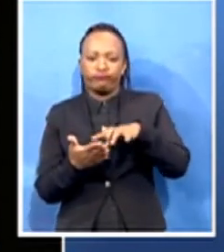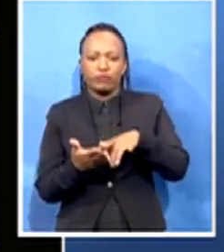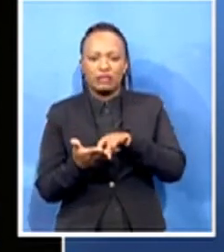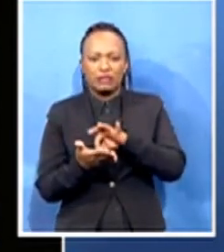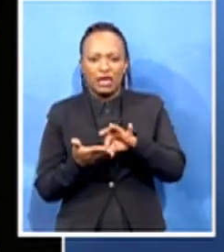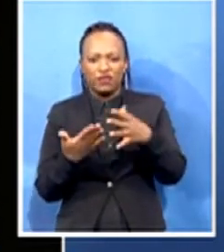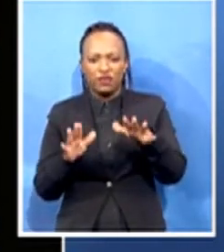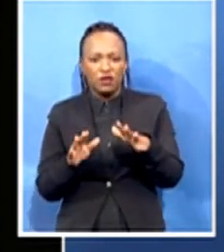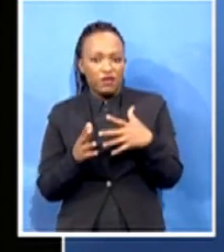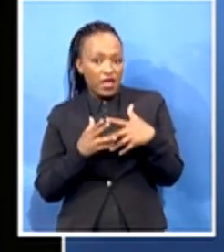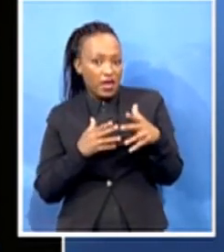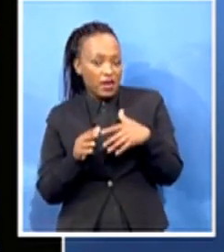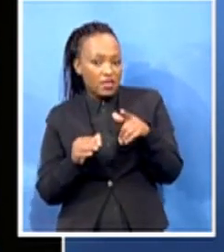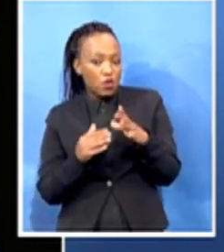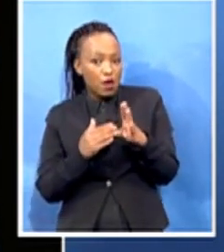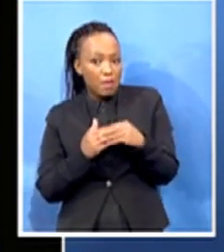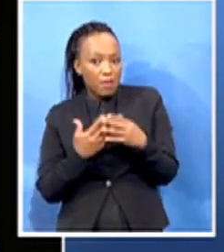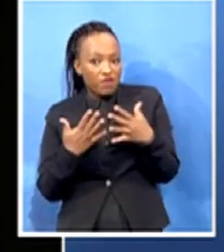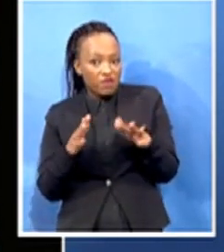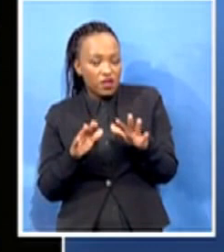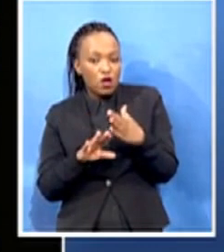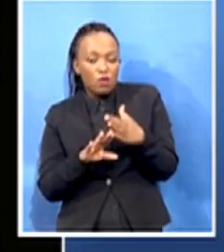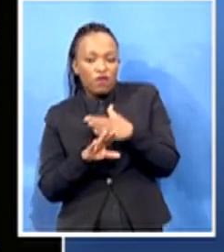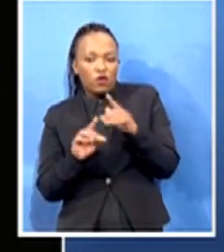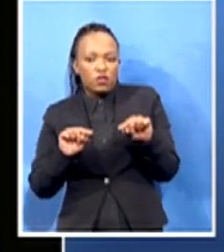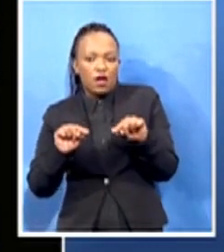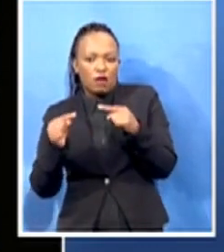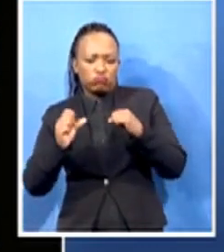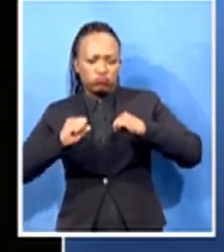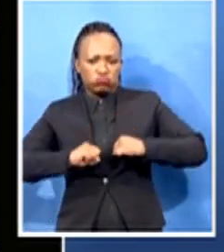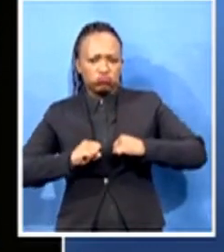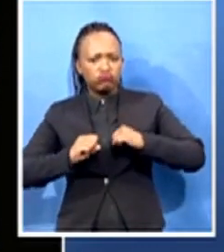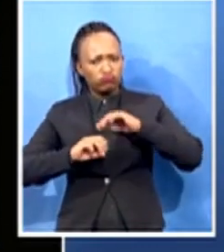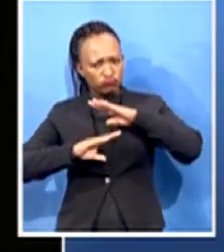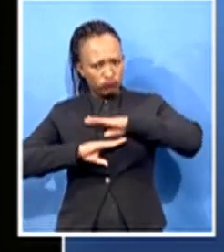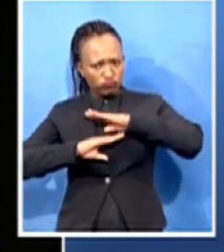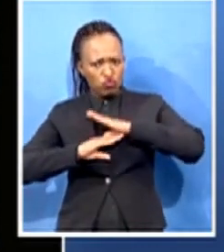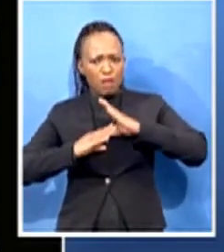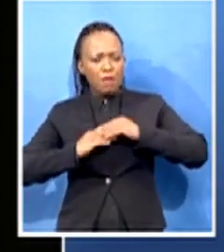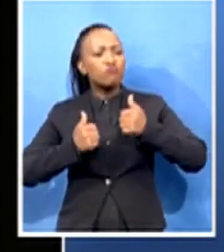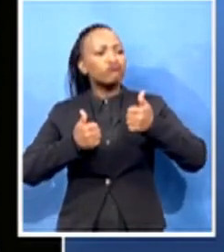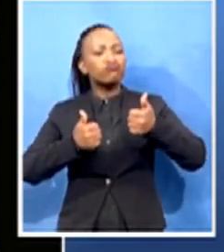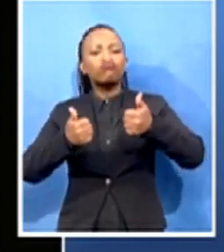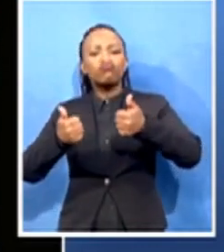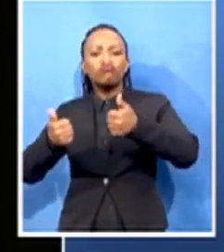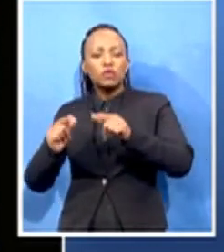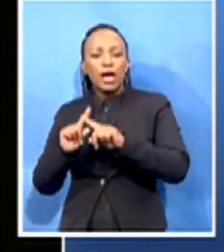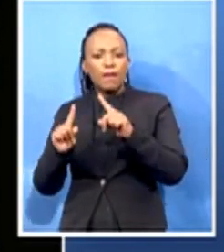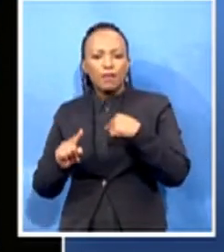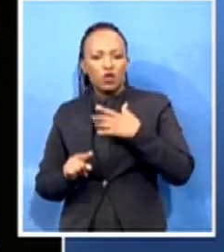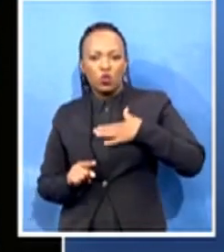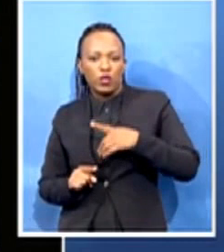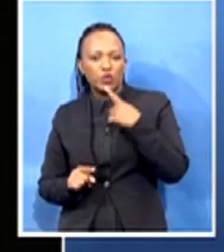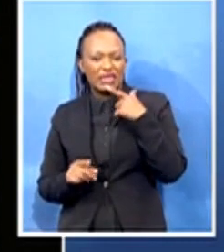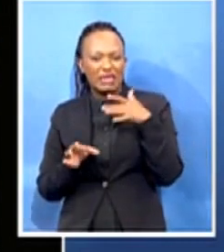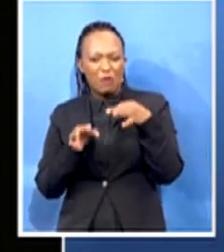signed for those agreements were satisfied and they gave me a mandate. Yeah. But that's why I'm saying I don't want to run politics. I know the comrade.